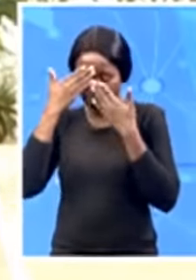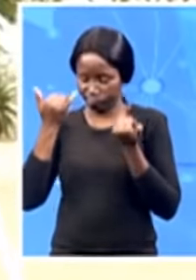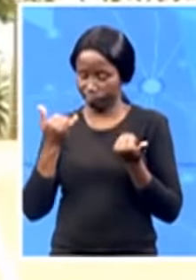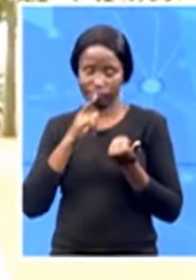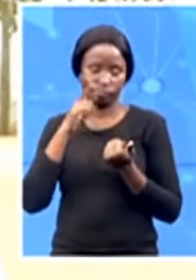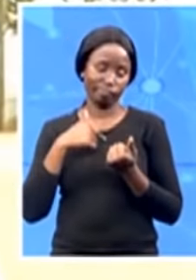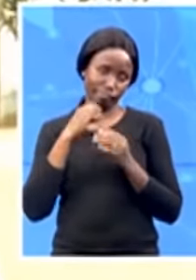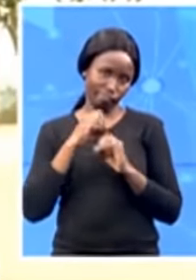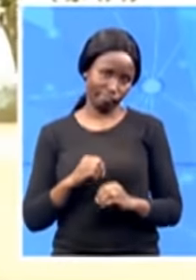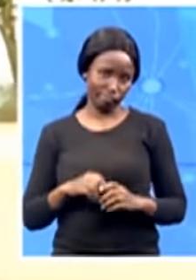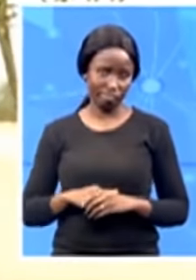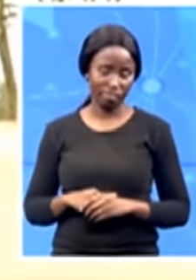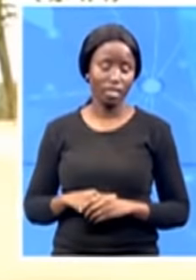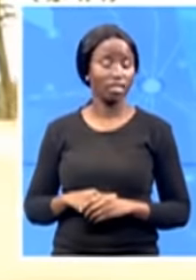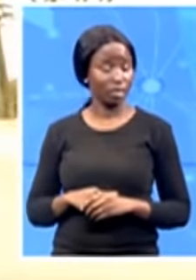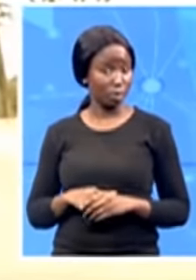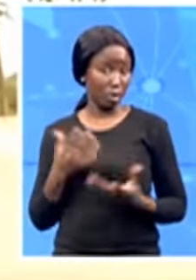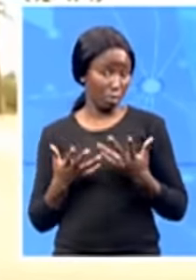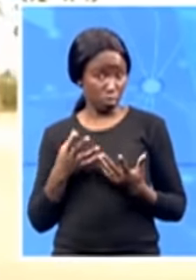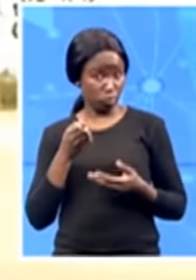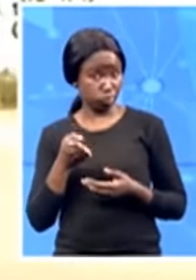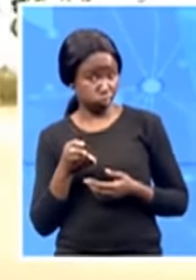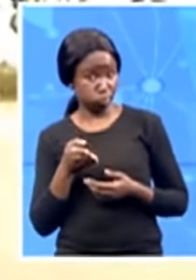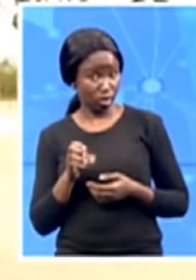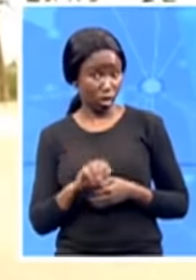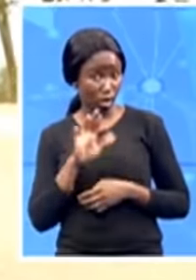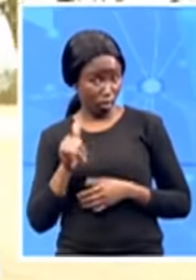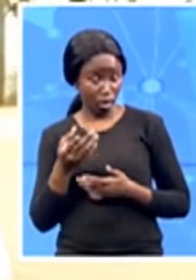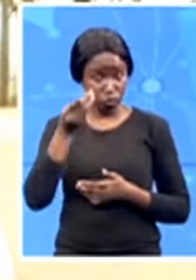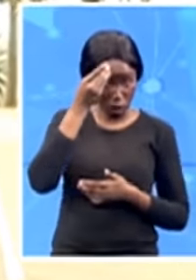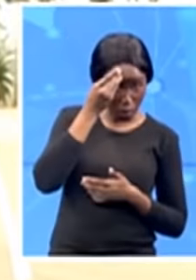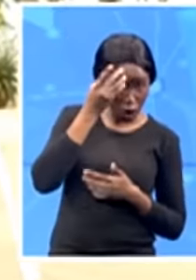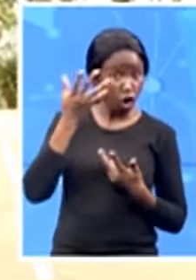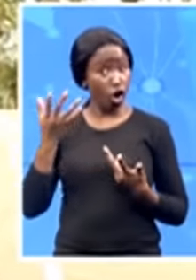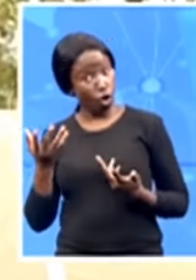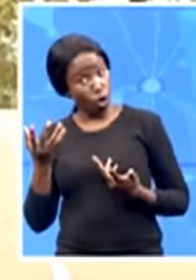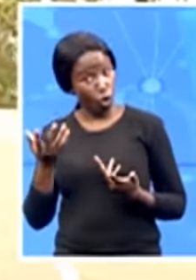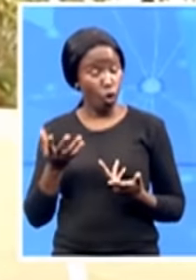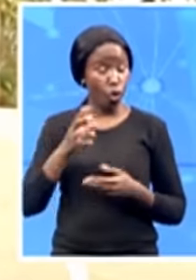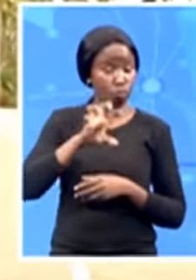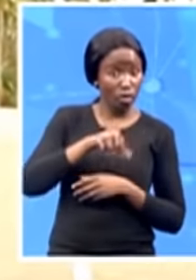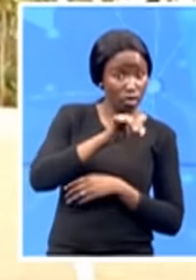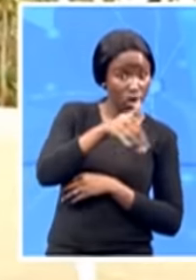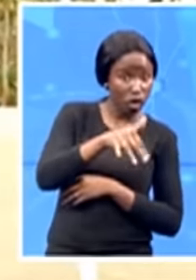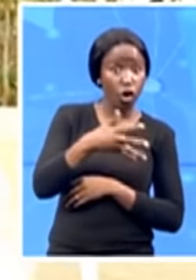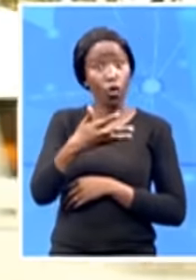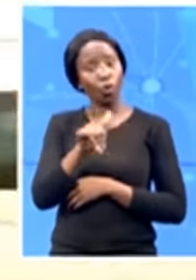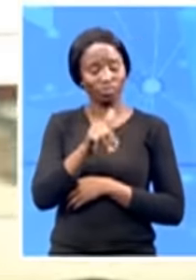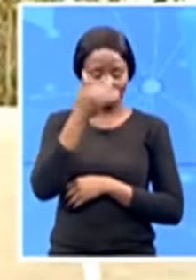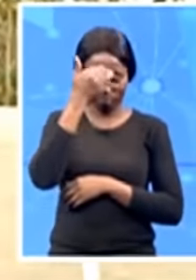he's in Durban, whether he's outside of the province. We hopefully throughout the day we will be able